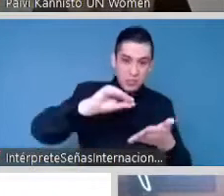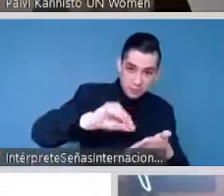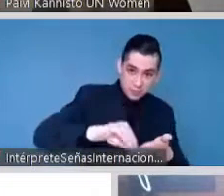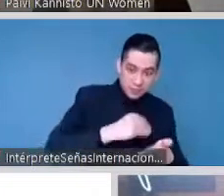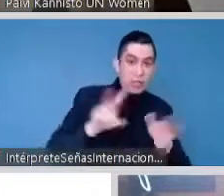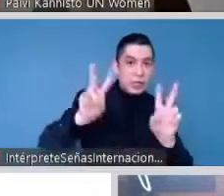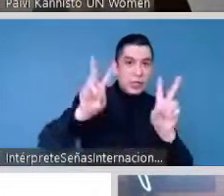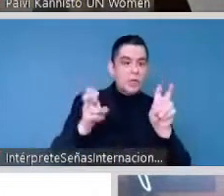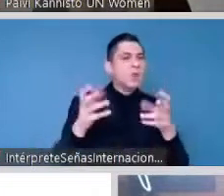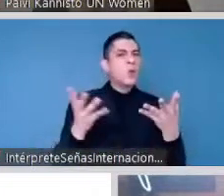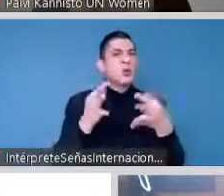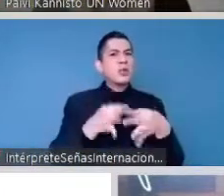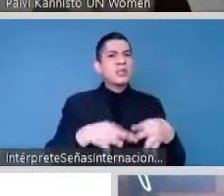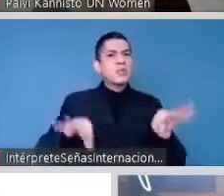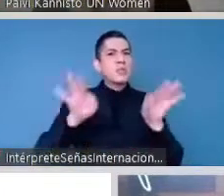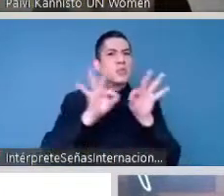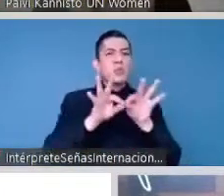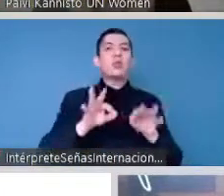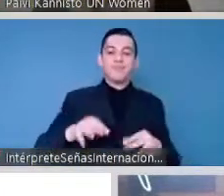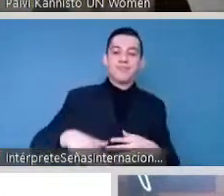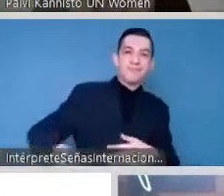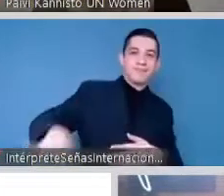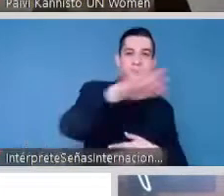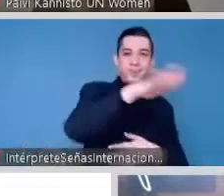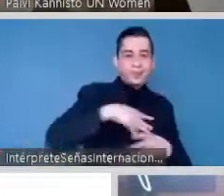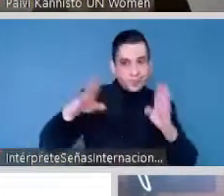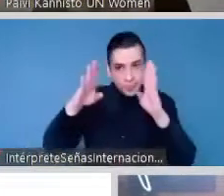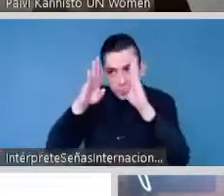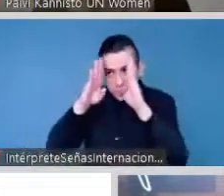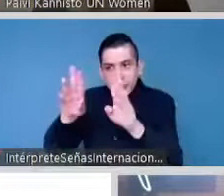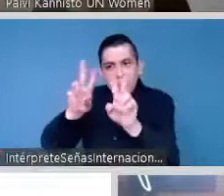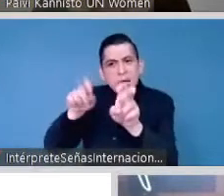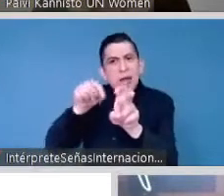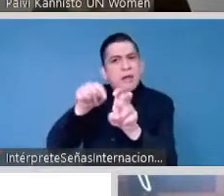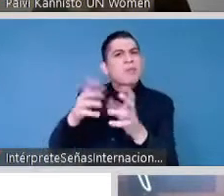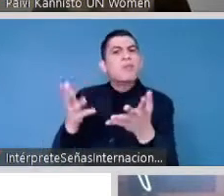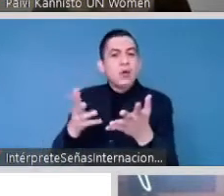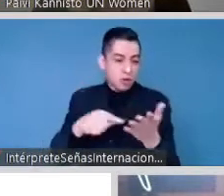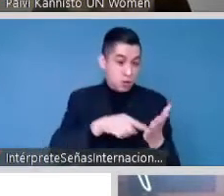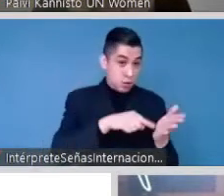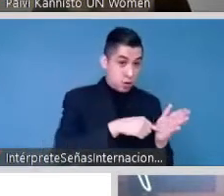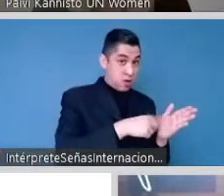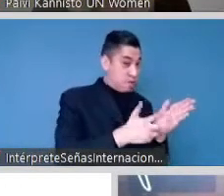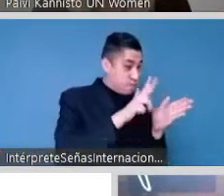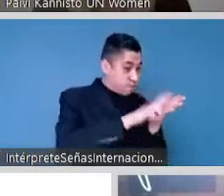i.e. peace dividends? What is the most important? I think research has shown